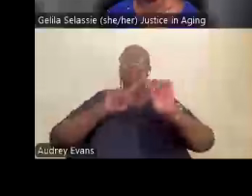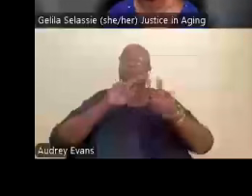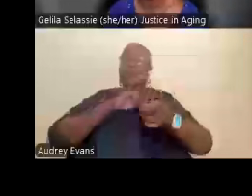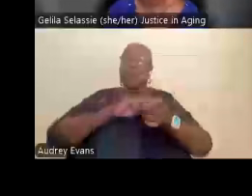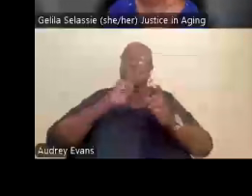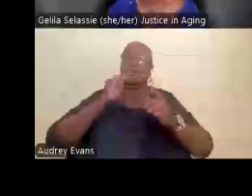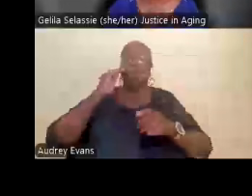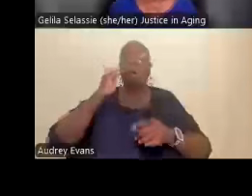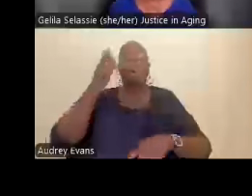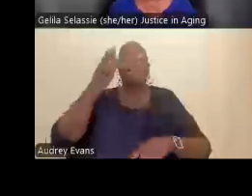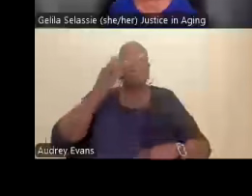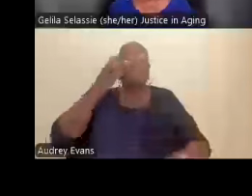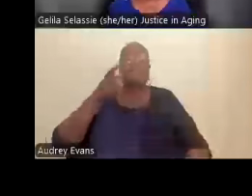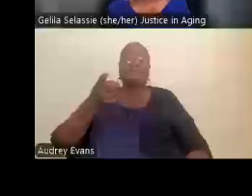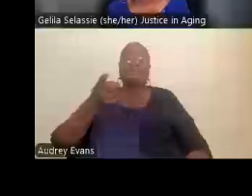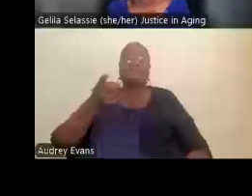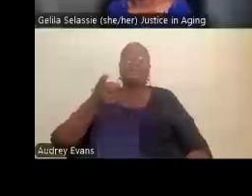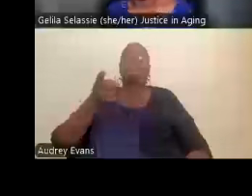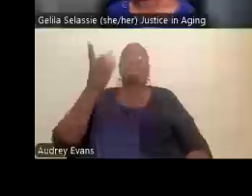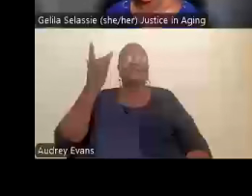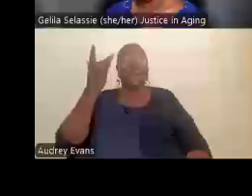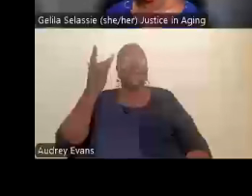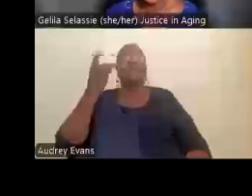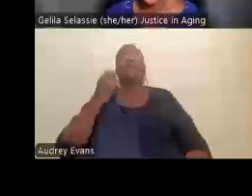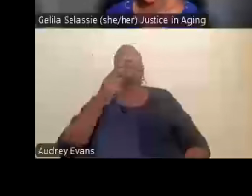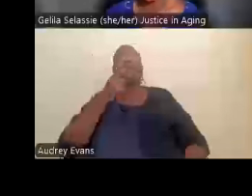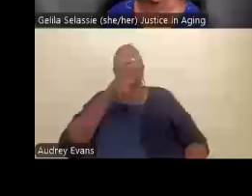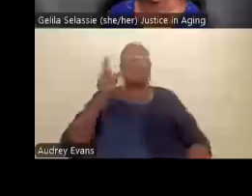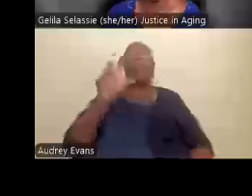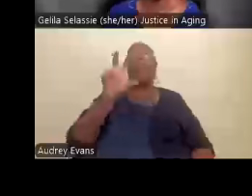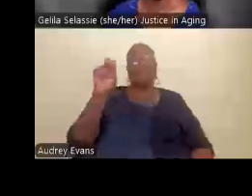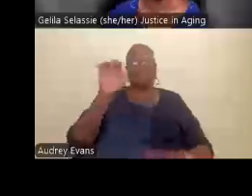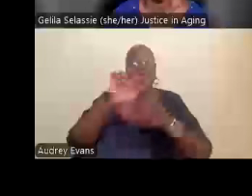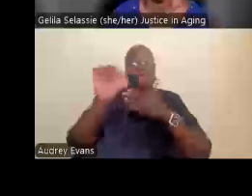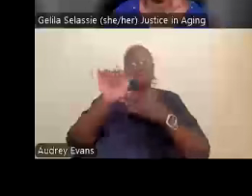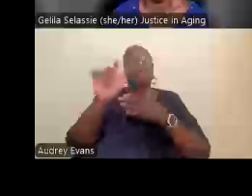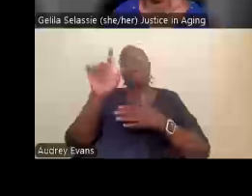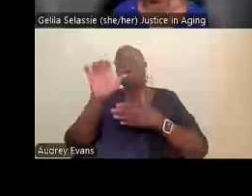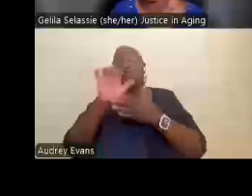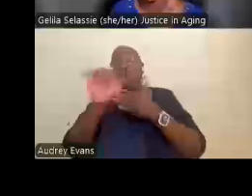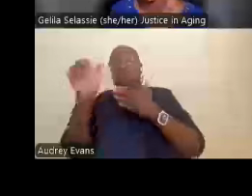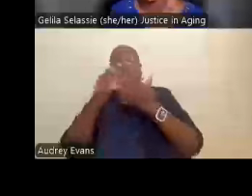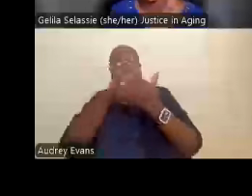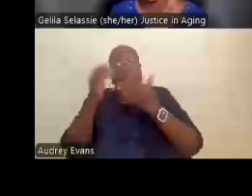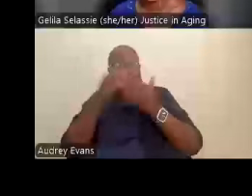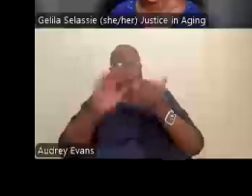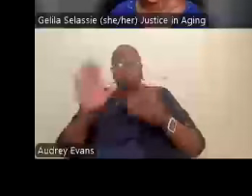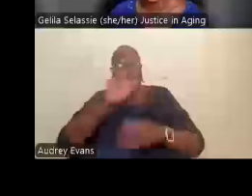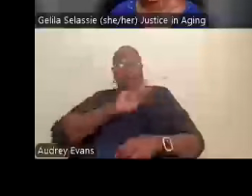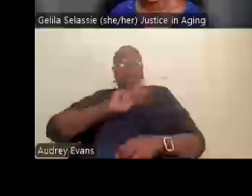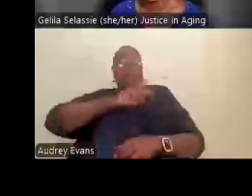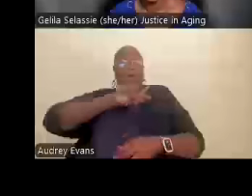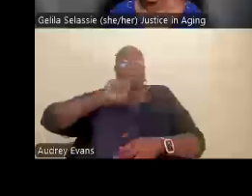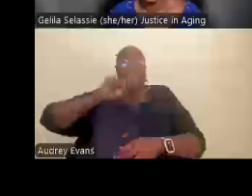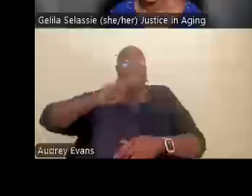facility. That's what this is. That's where that $30 or $100 or whatever it is their personal needs allowance that they